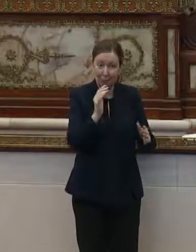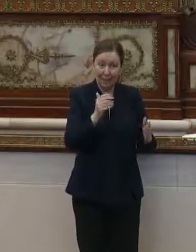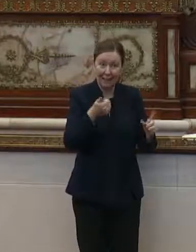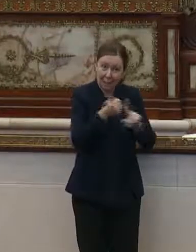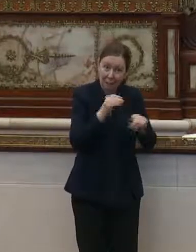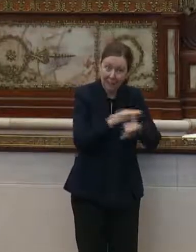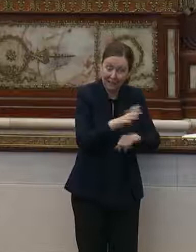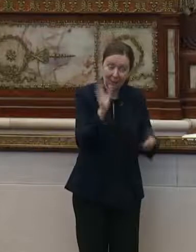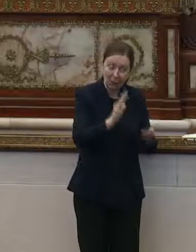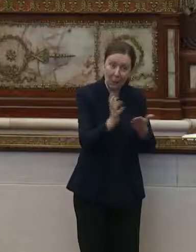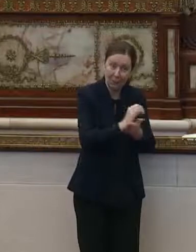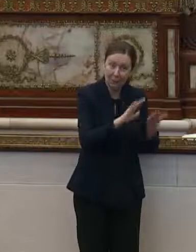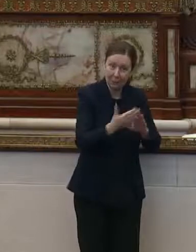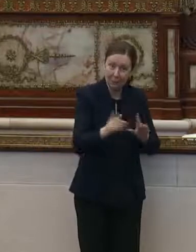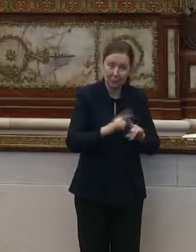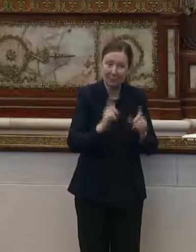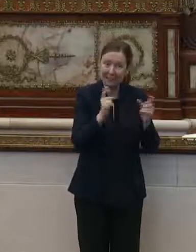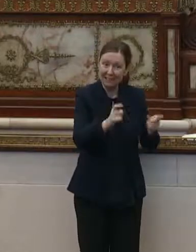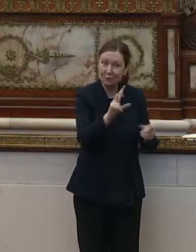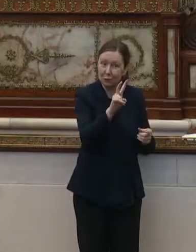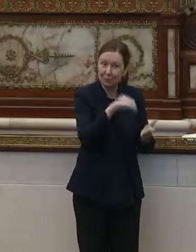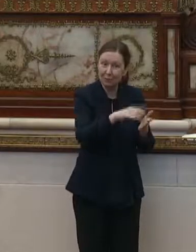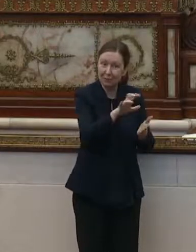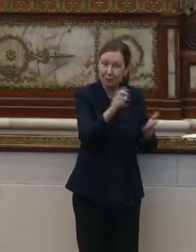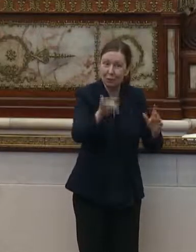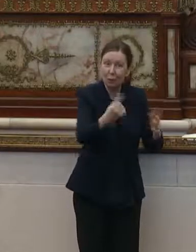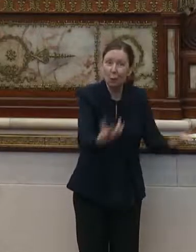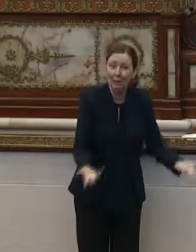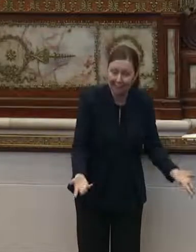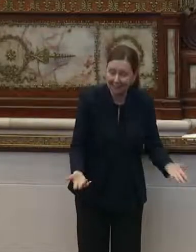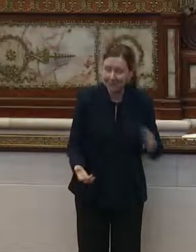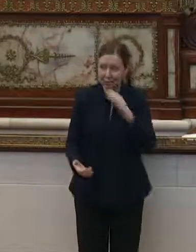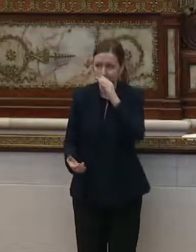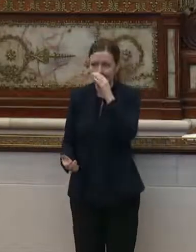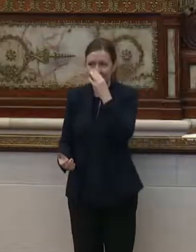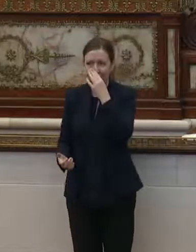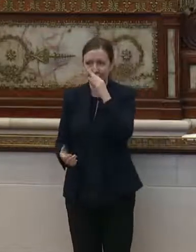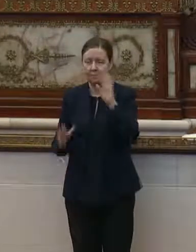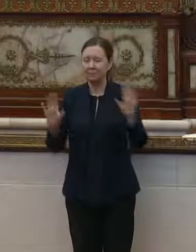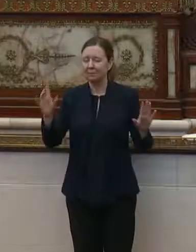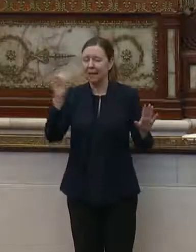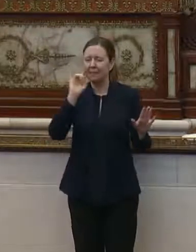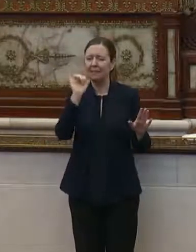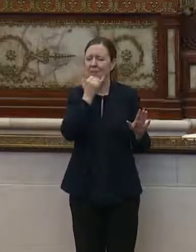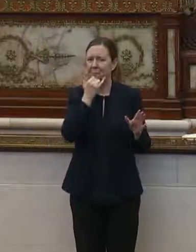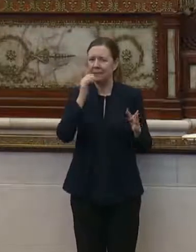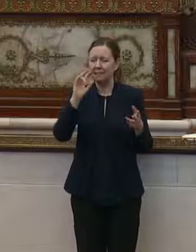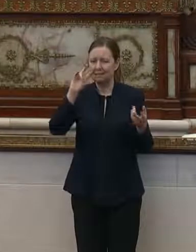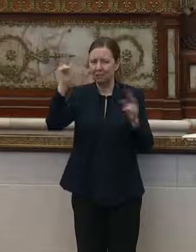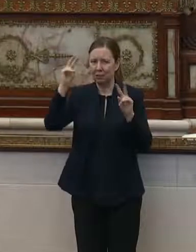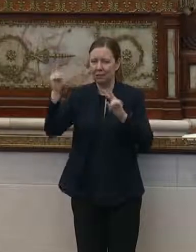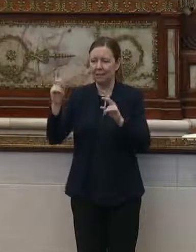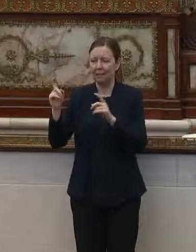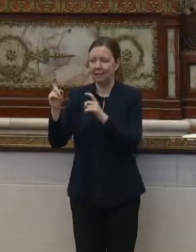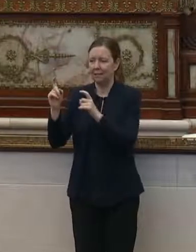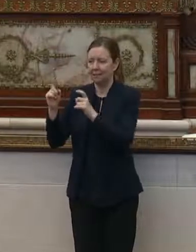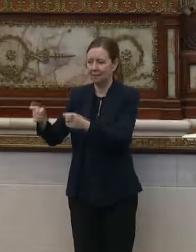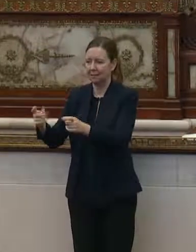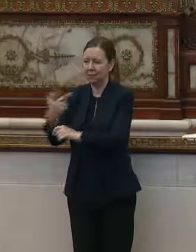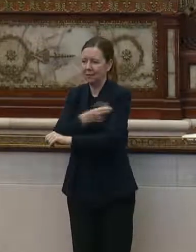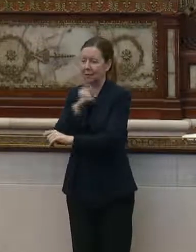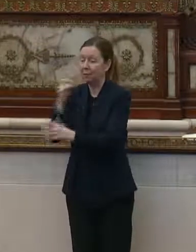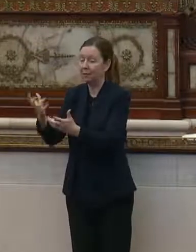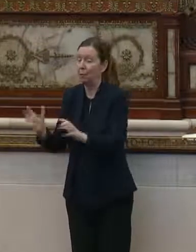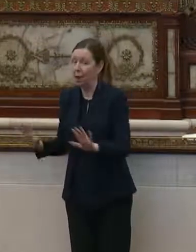impacted low-income communities? Right. I think that there's a misunderstanding that Philly Fighting COVID was just given vaccine to vaccinate whoever they